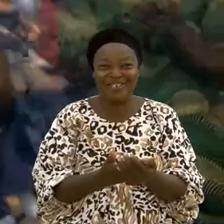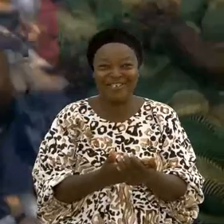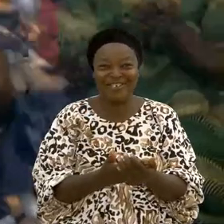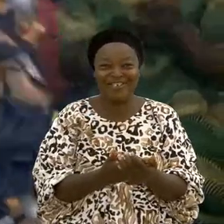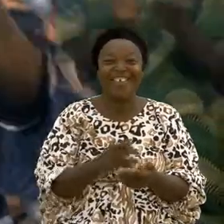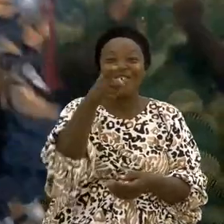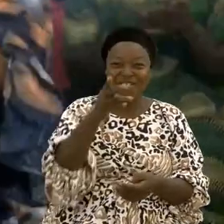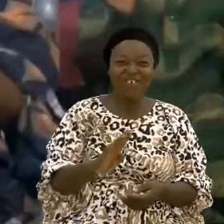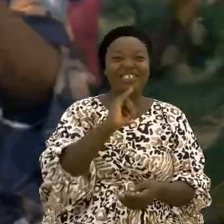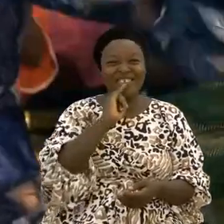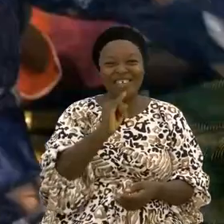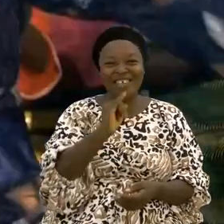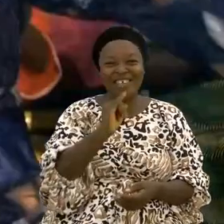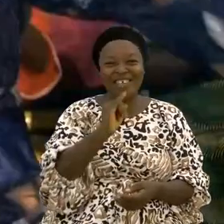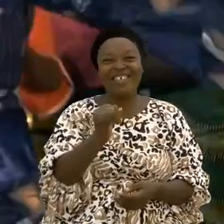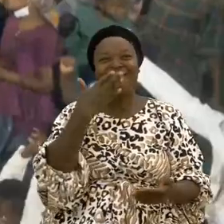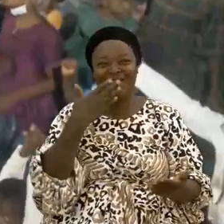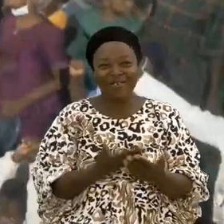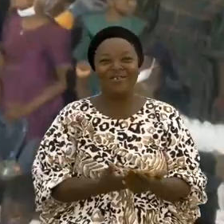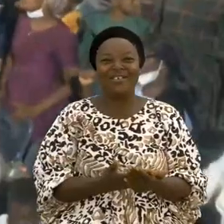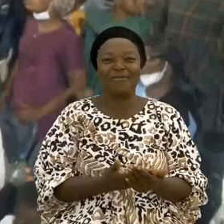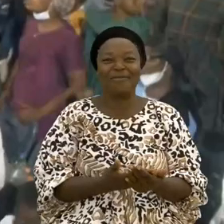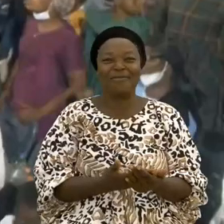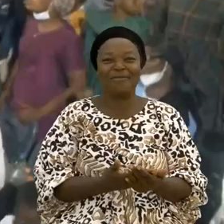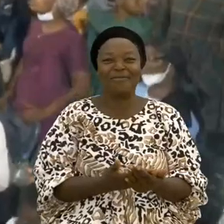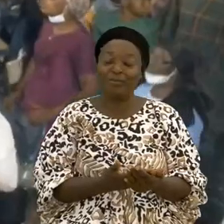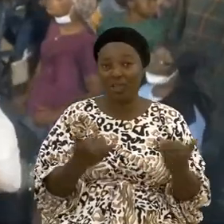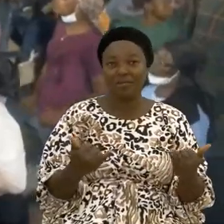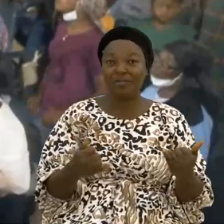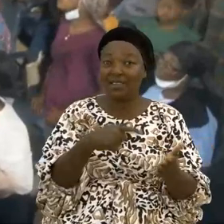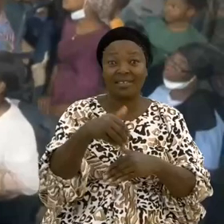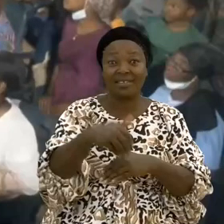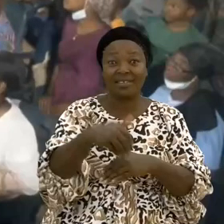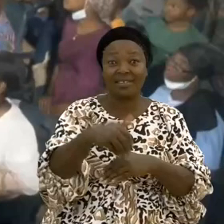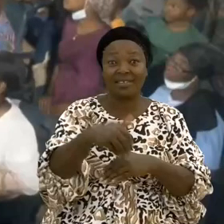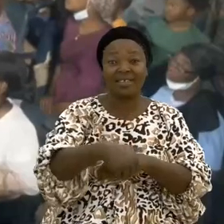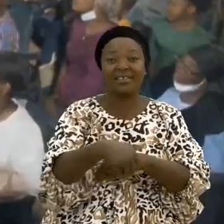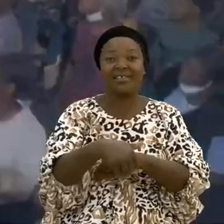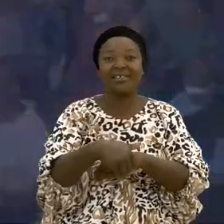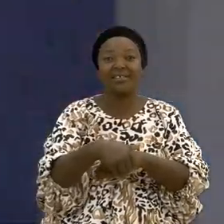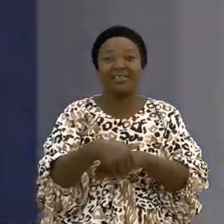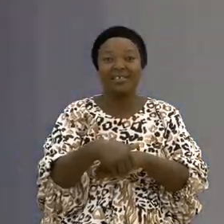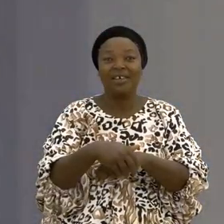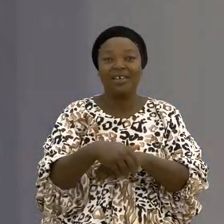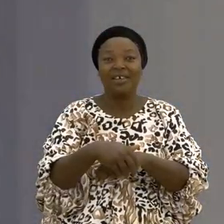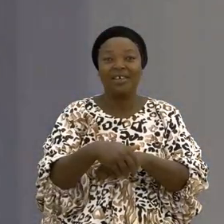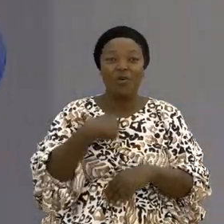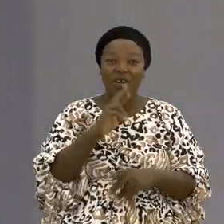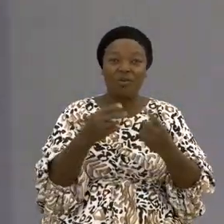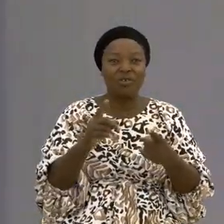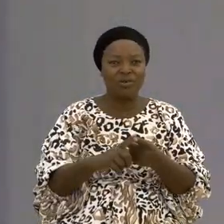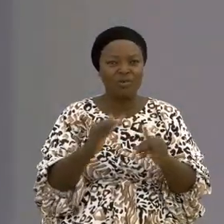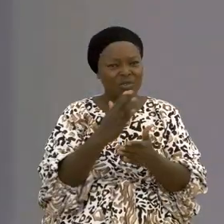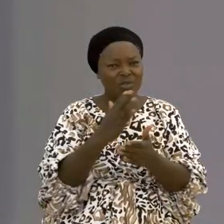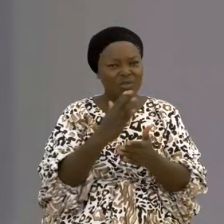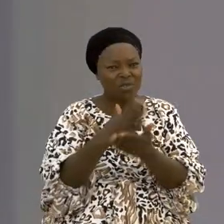God is good. Now, tonight, we're going to do